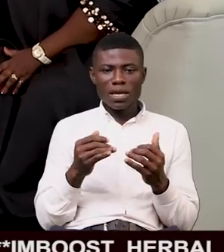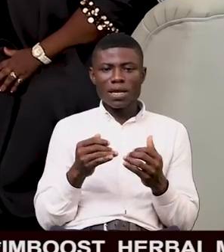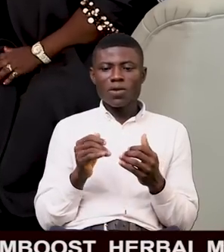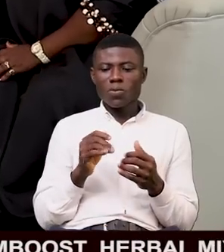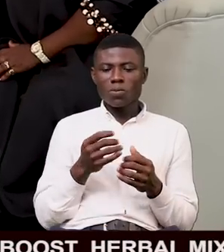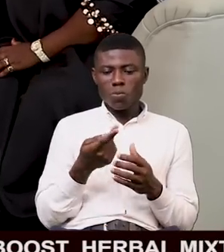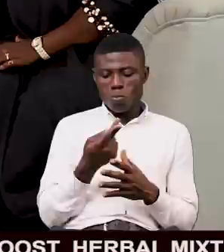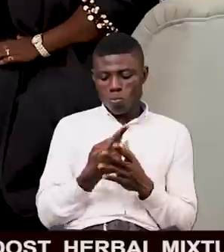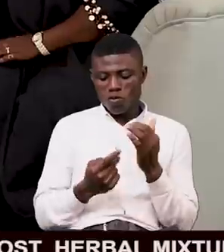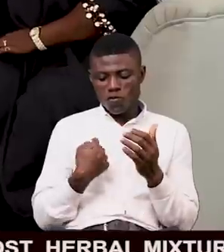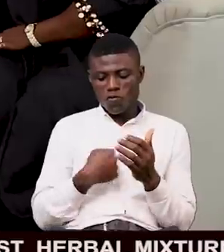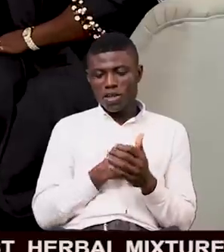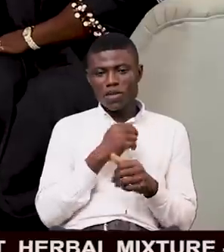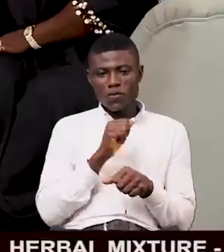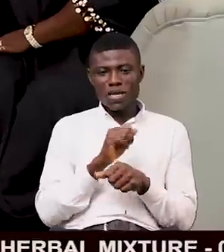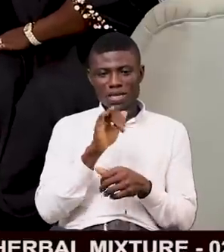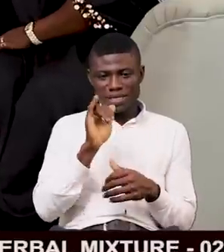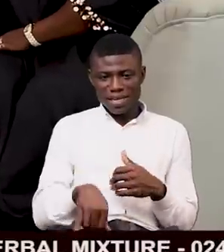dia